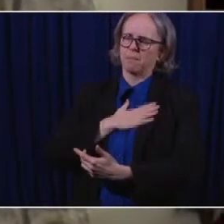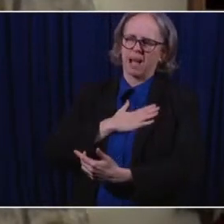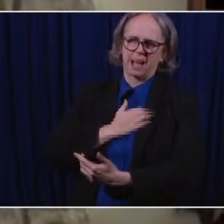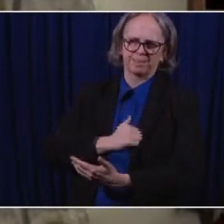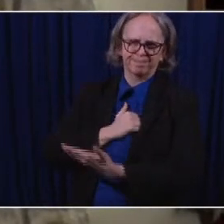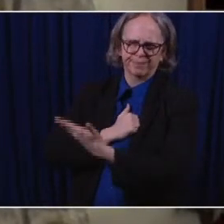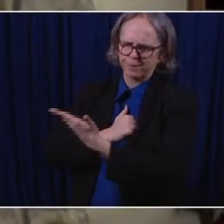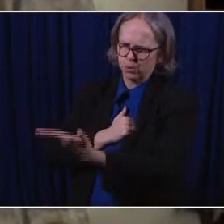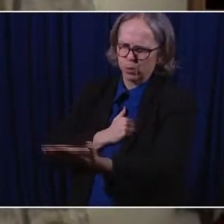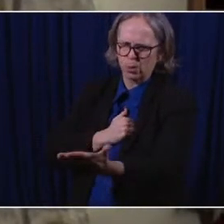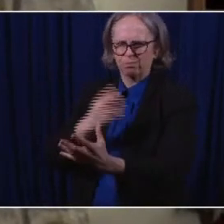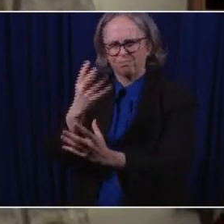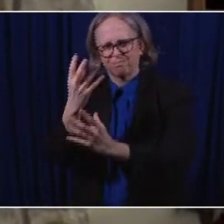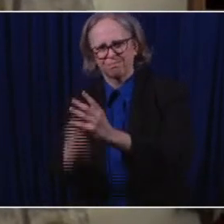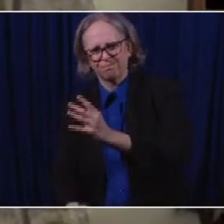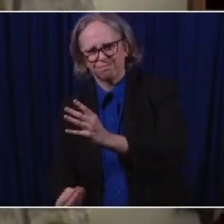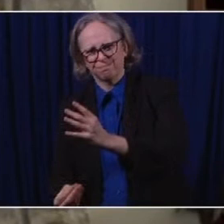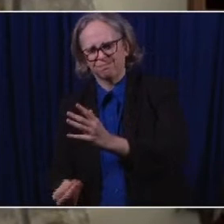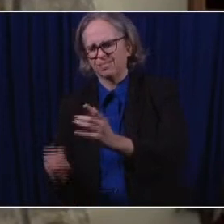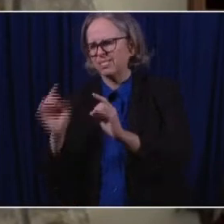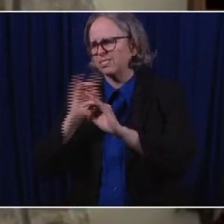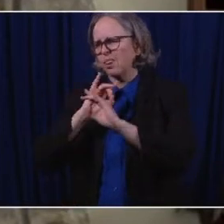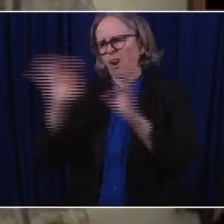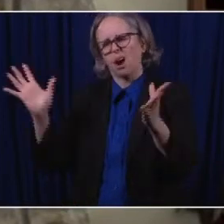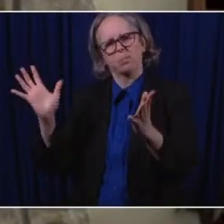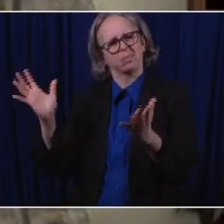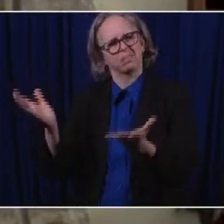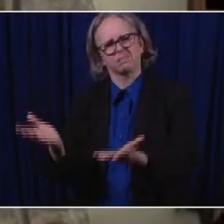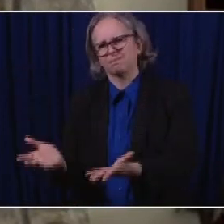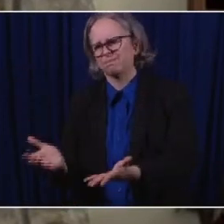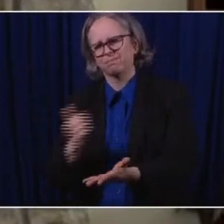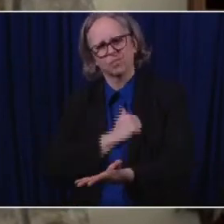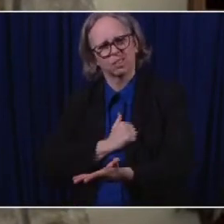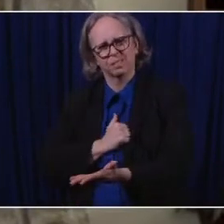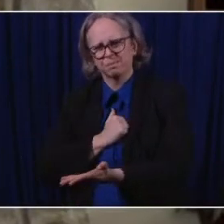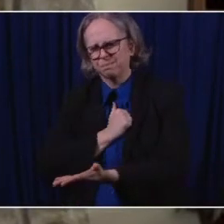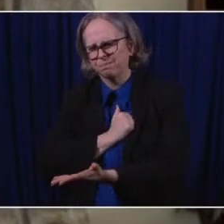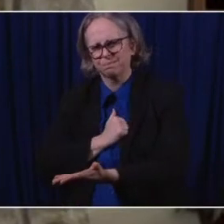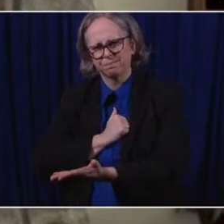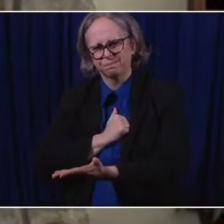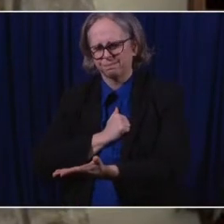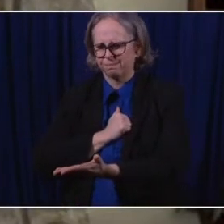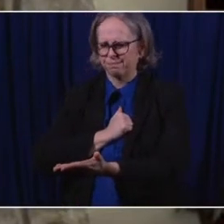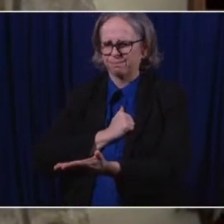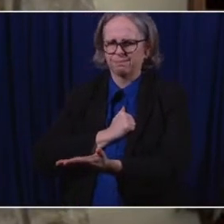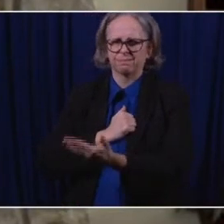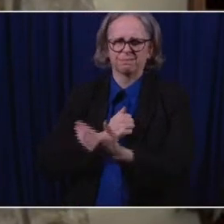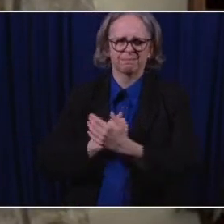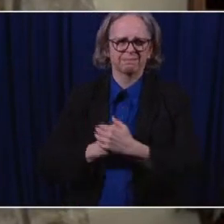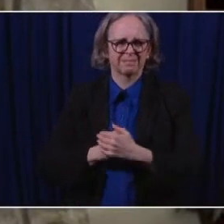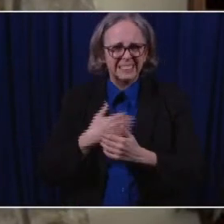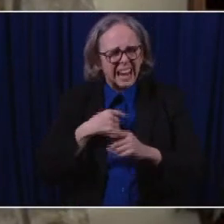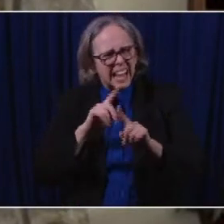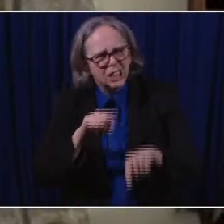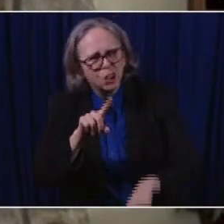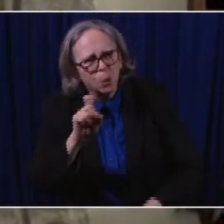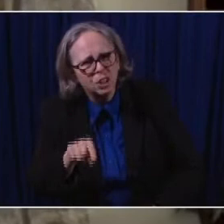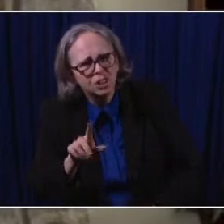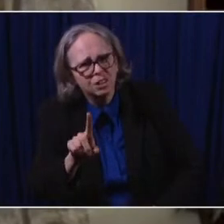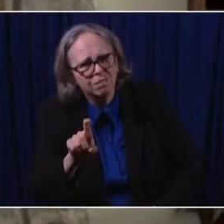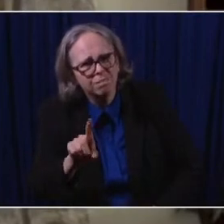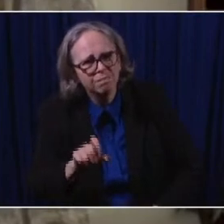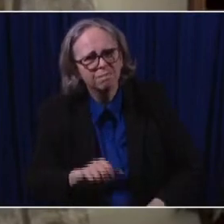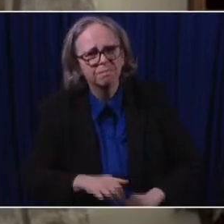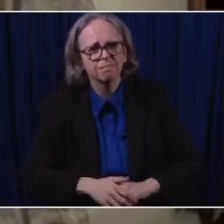horrible tragedy. So I guess I think that answers your question.